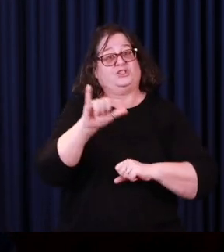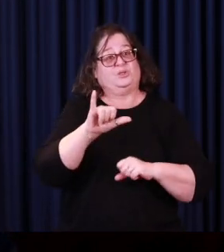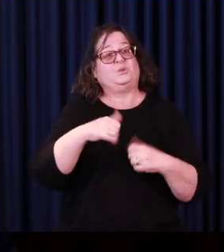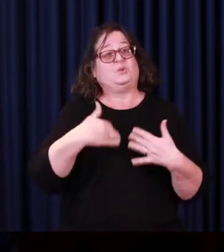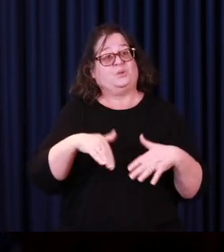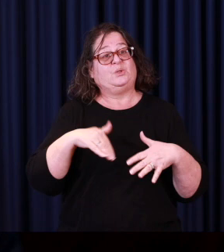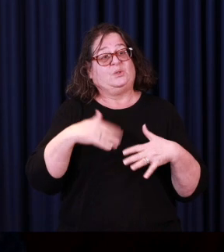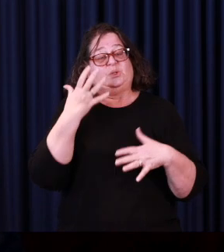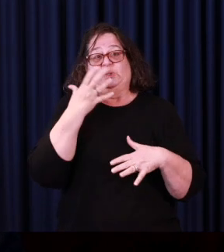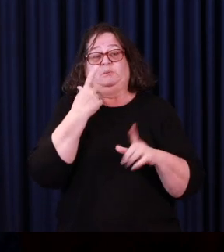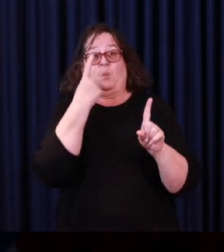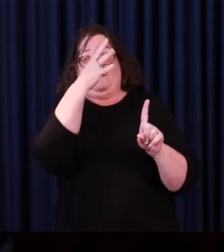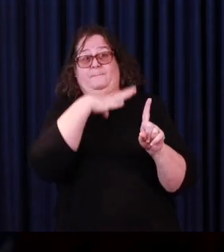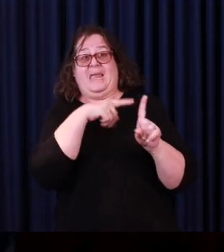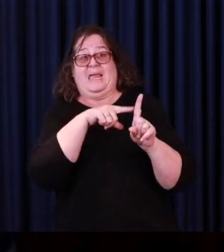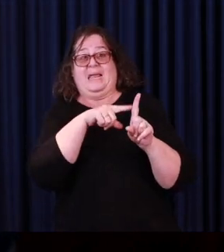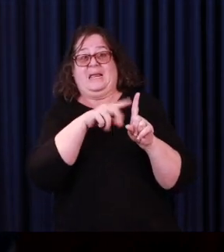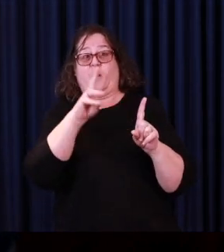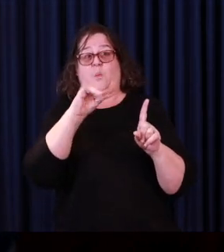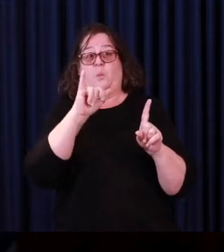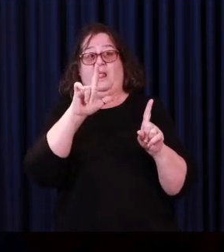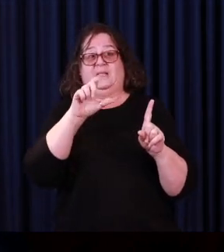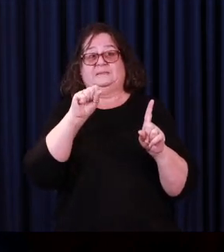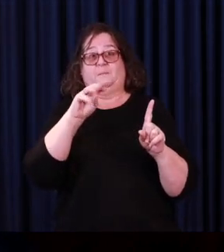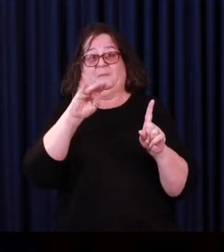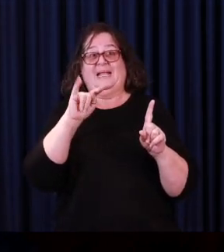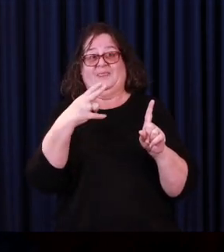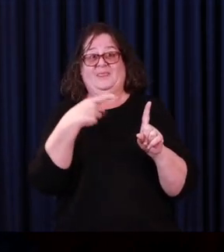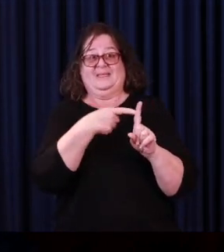Smith, a medic who in 2019